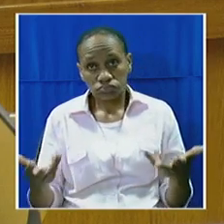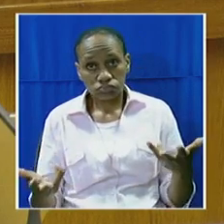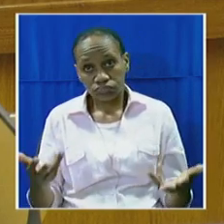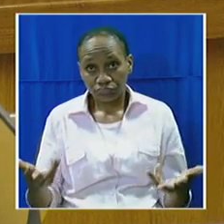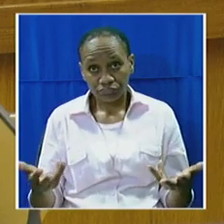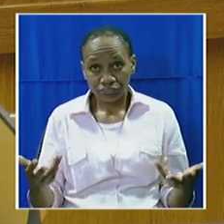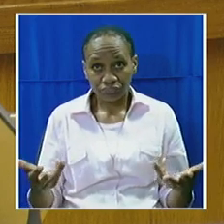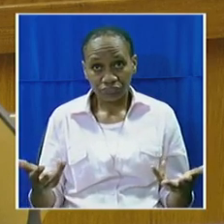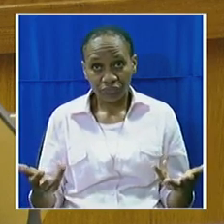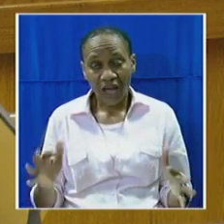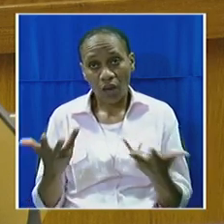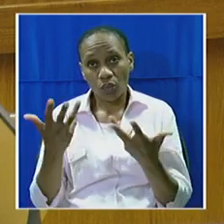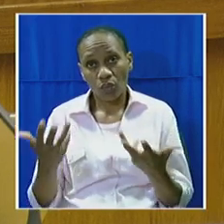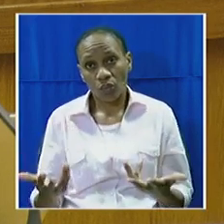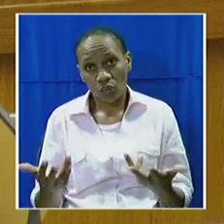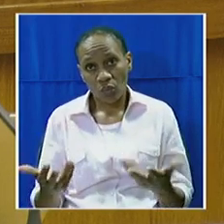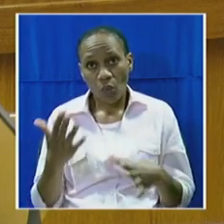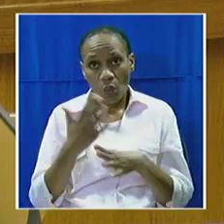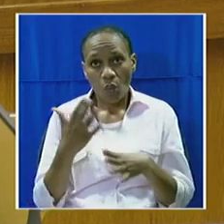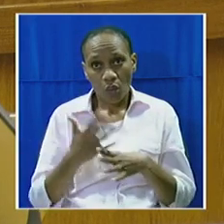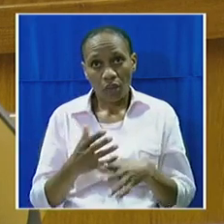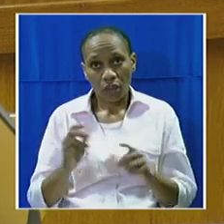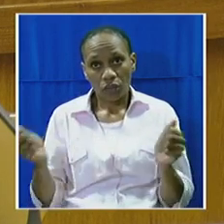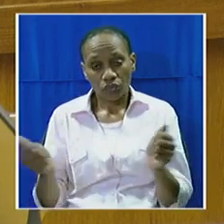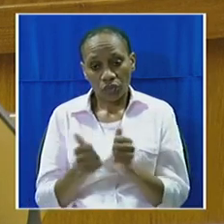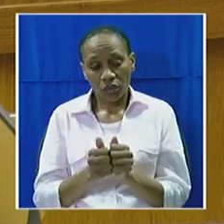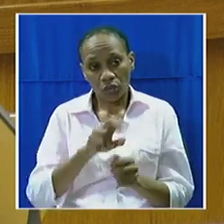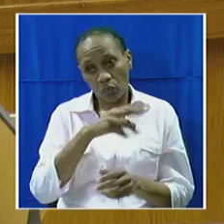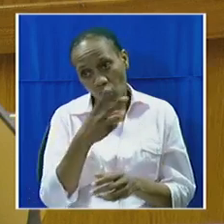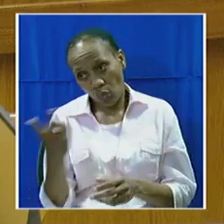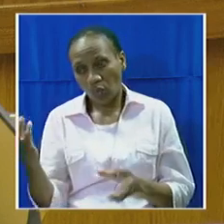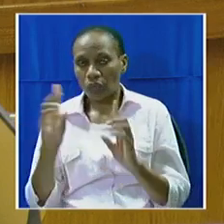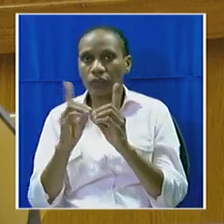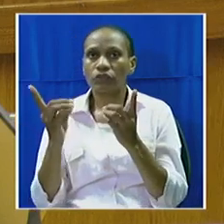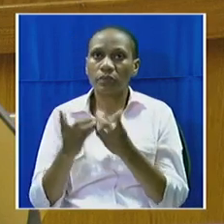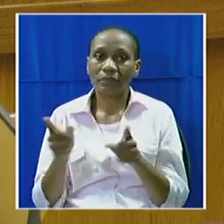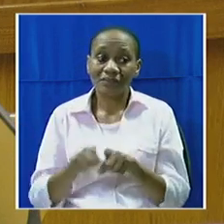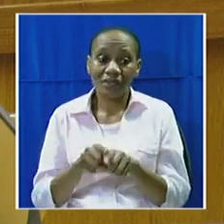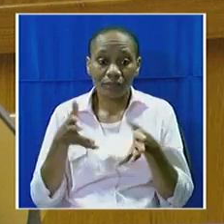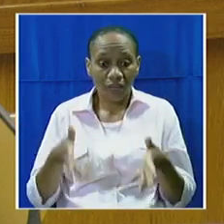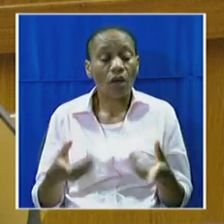epidemic by collaborating with all other departments as they do now